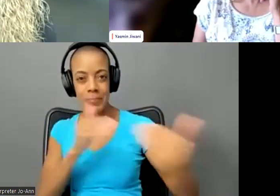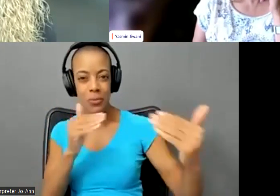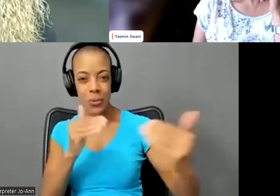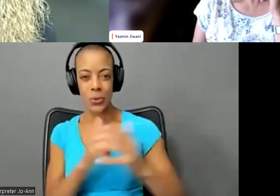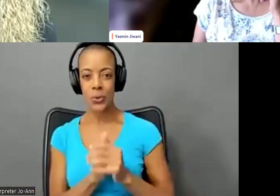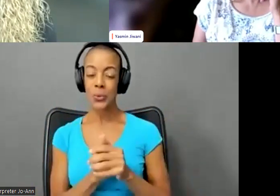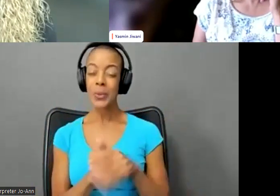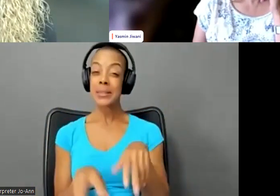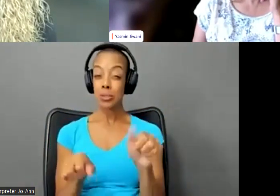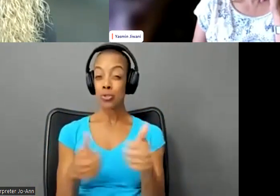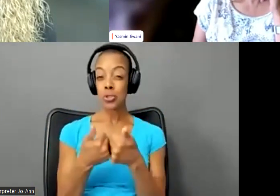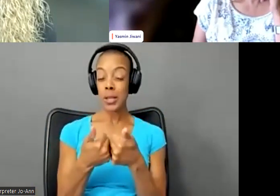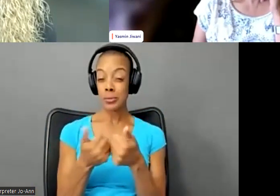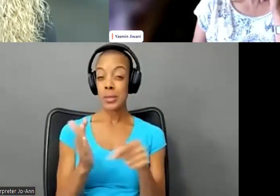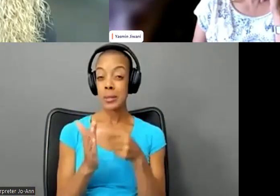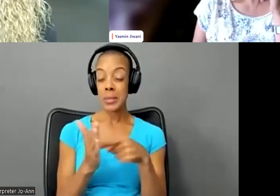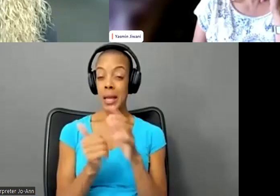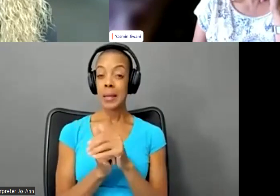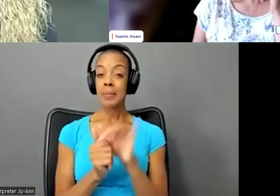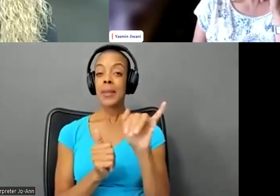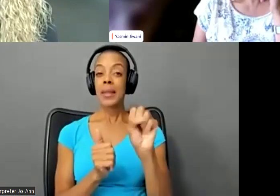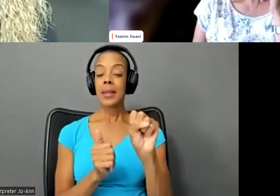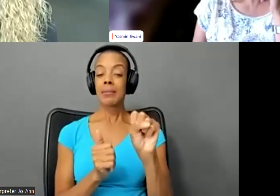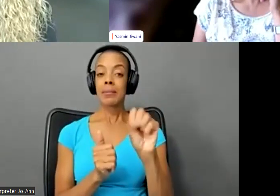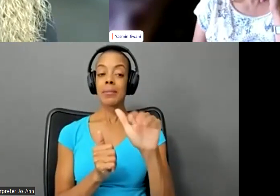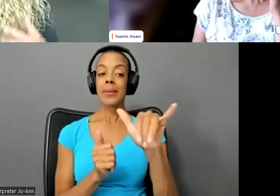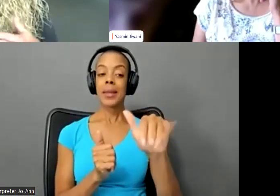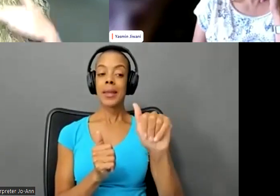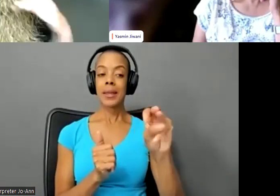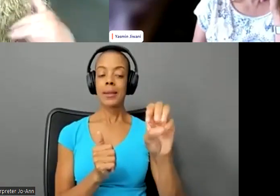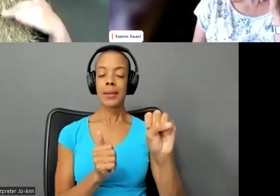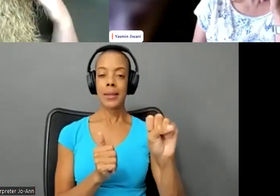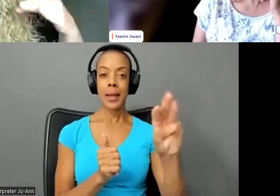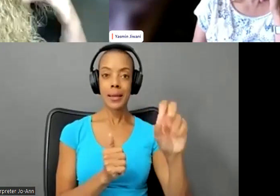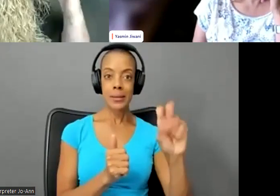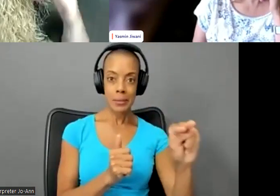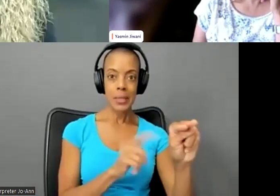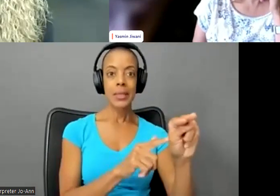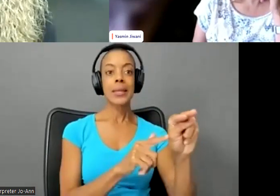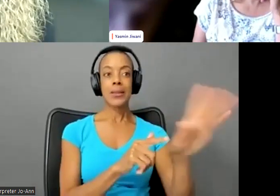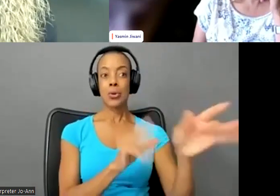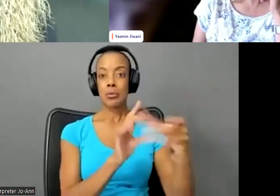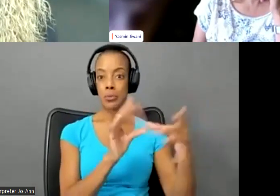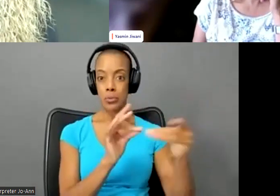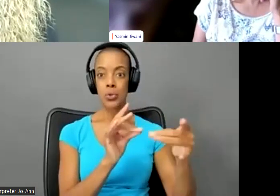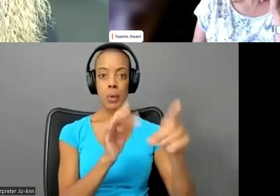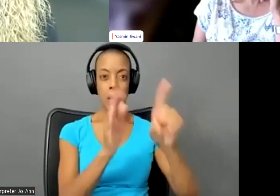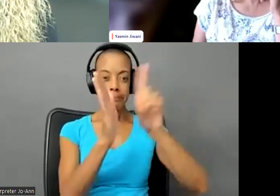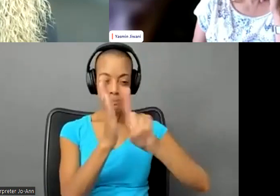tough challenge. I mean, to Yasmin's point around her research and the runging, or the slating of people depending